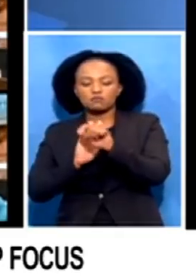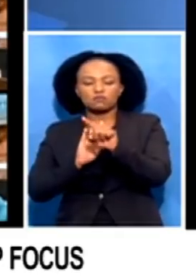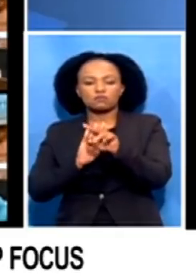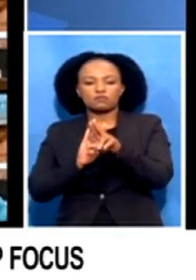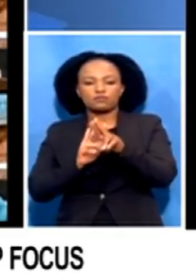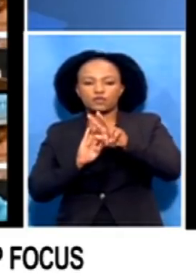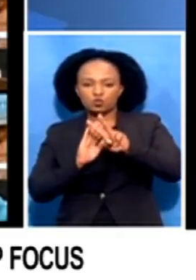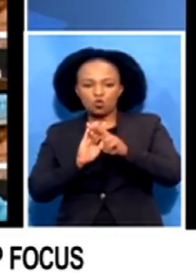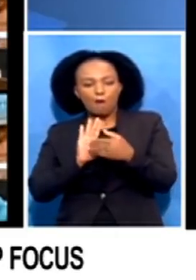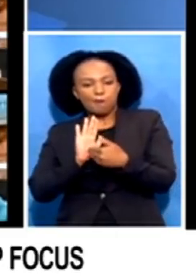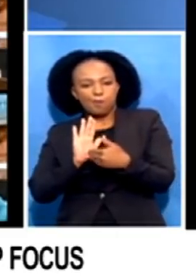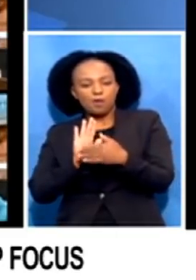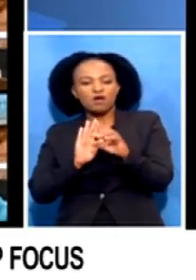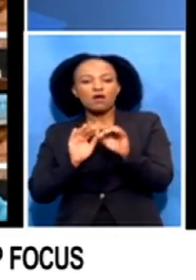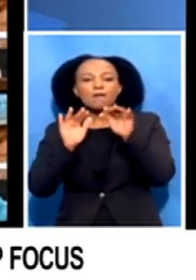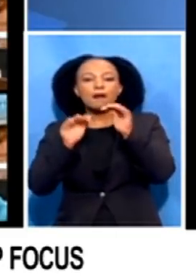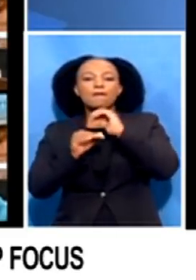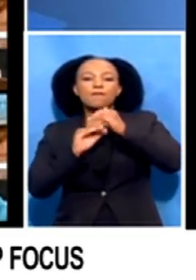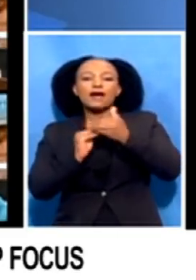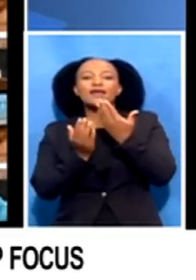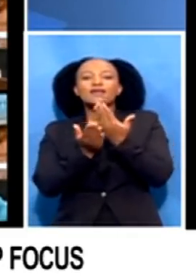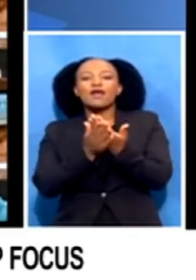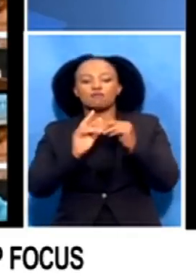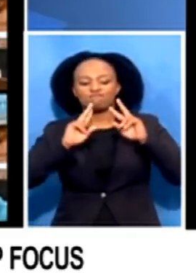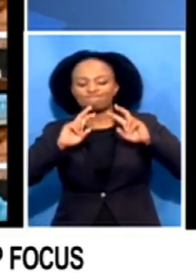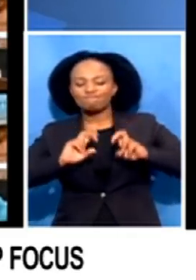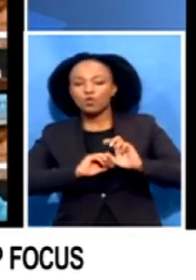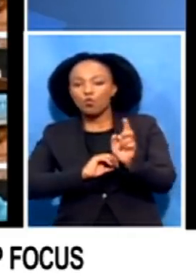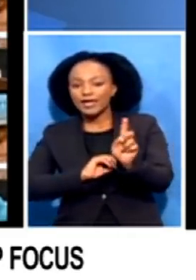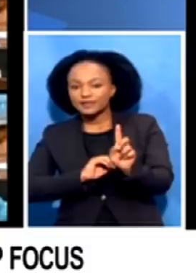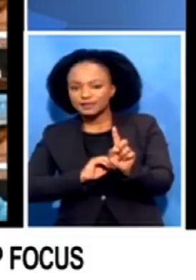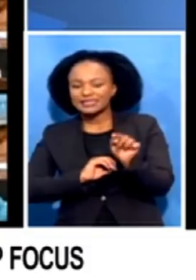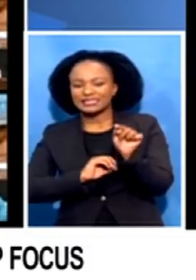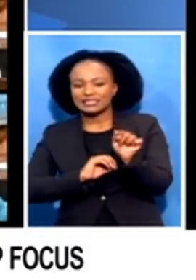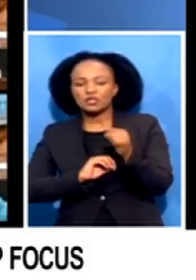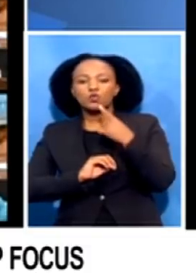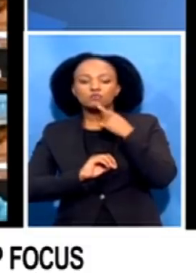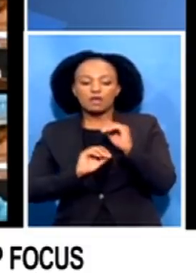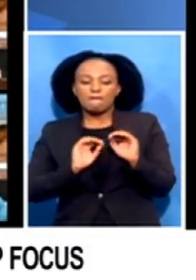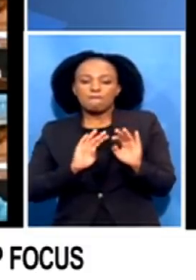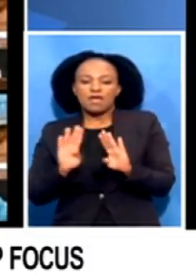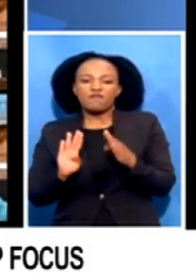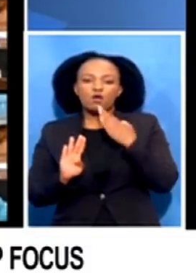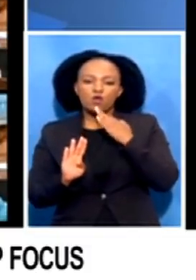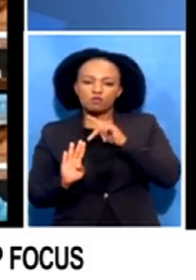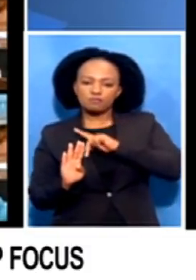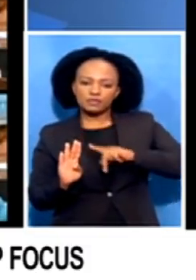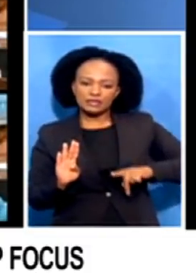can investigate. And we say that the conduct of the deputy president, who's trying to